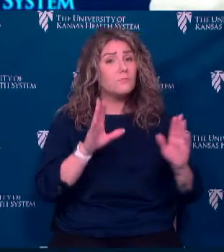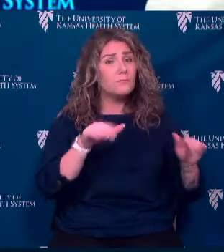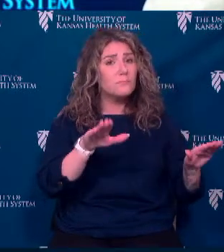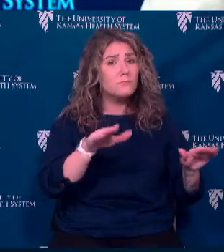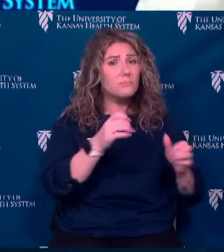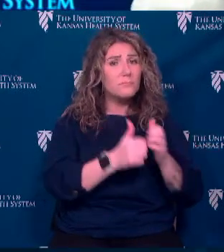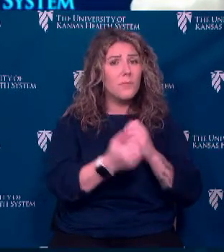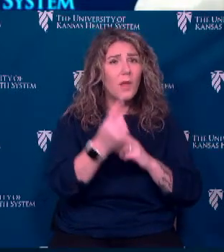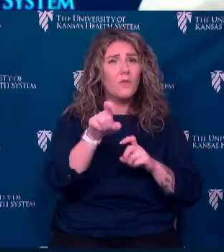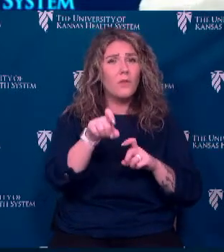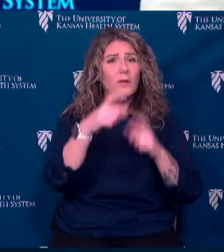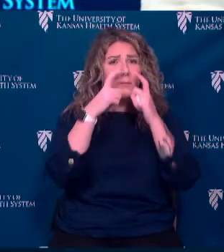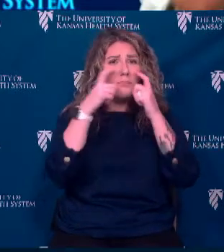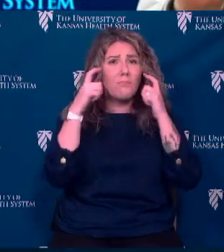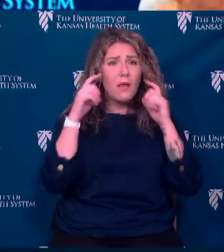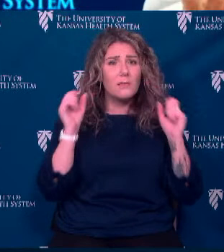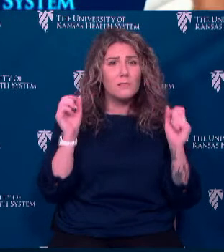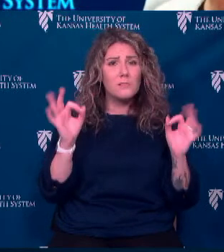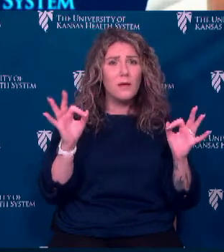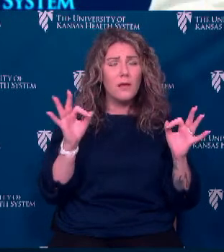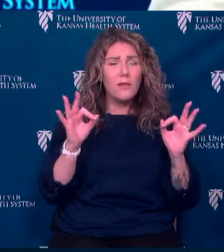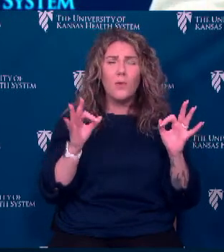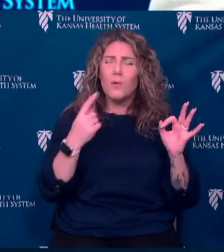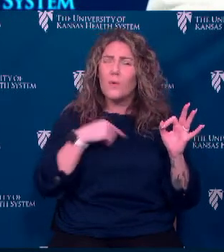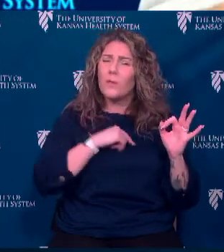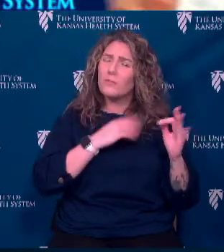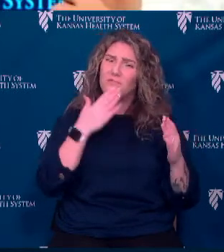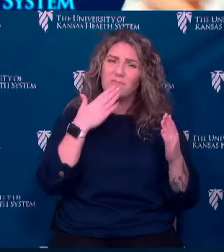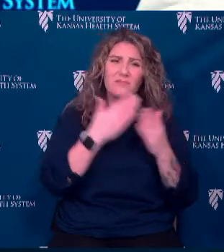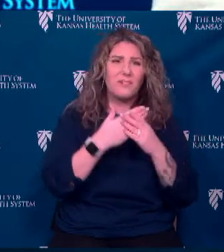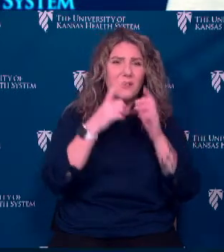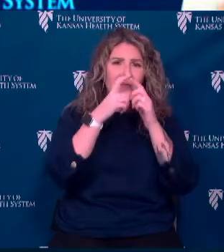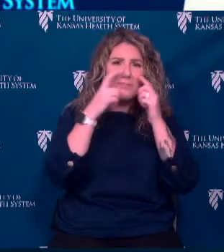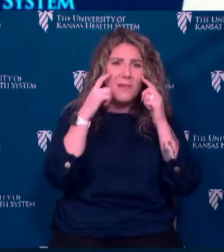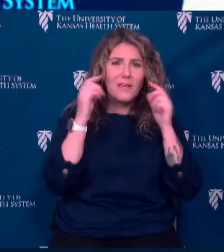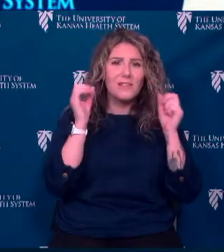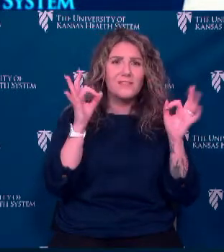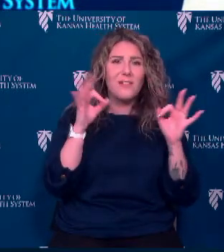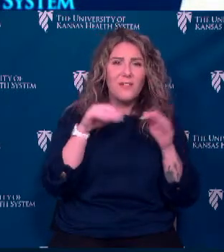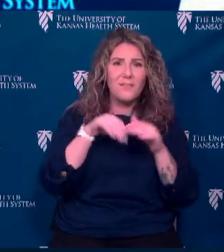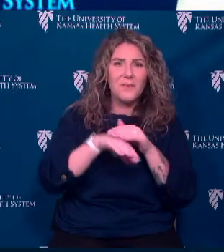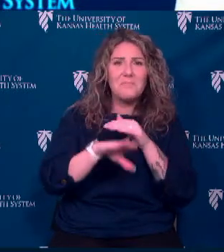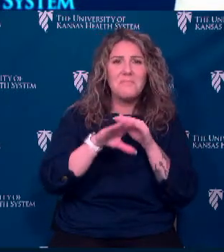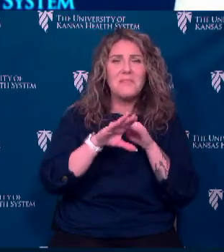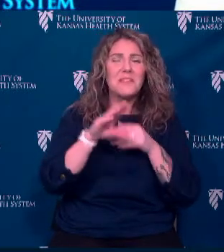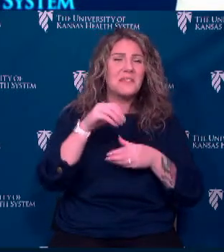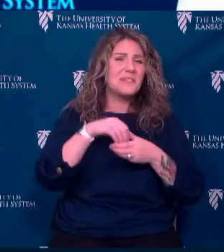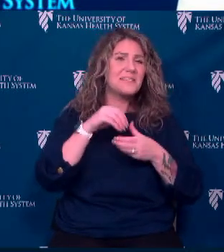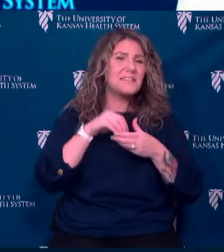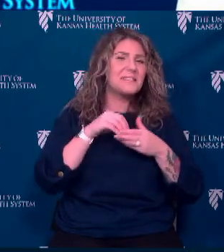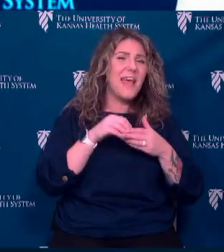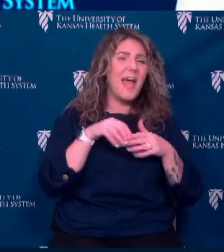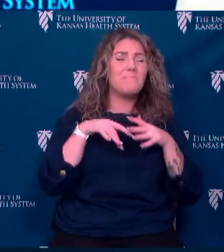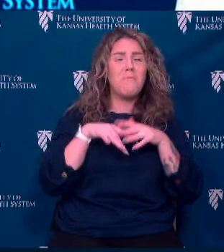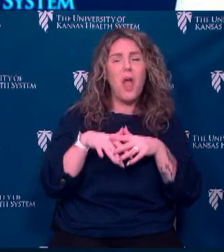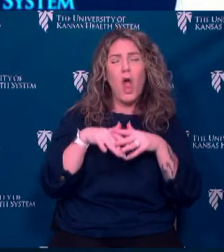take their masks off right now? I mean, are we so good that we can take our masks off and go inside and have a big party?